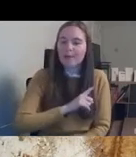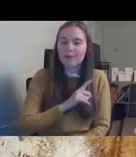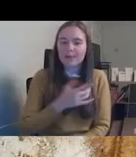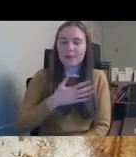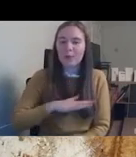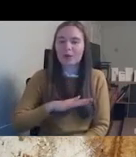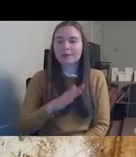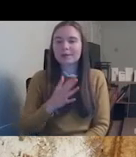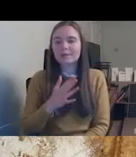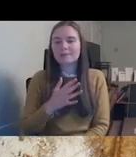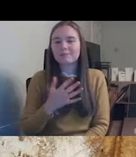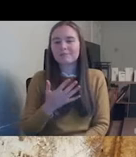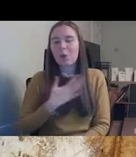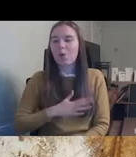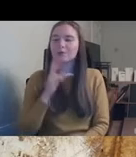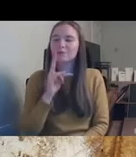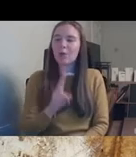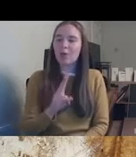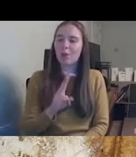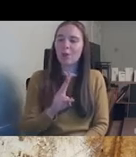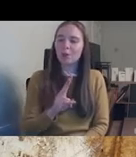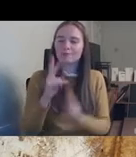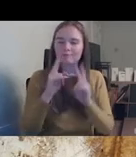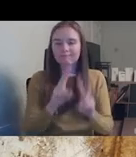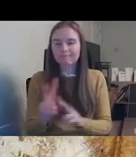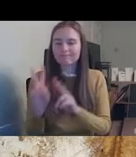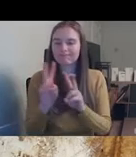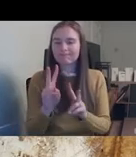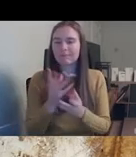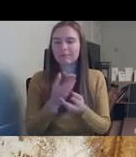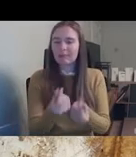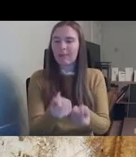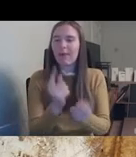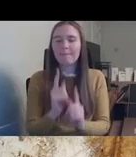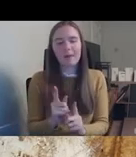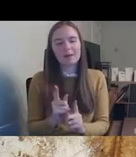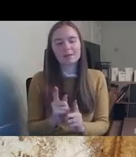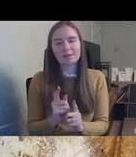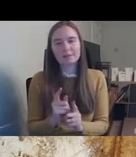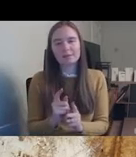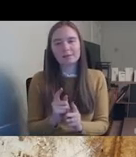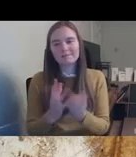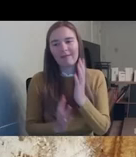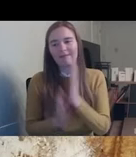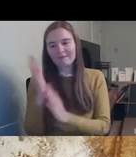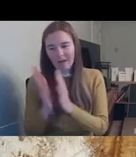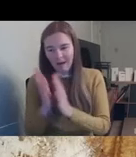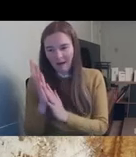initially we had wanted to use sisal. But of course, it was a fire hazard. So we ended up